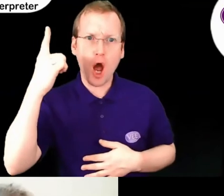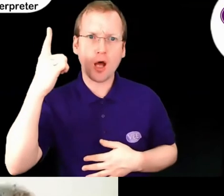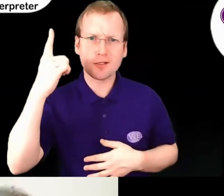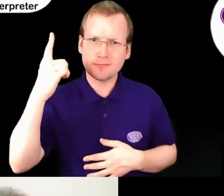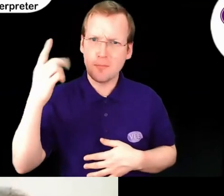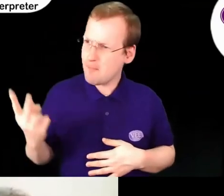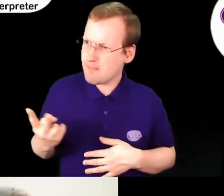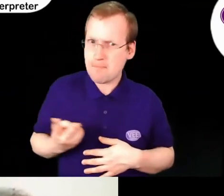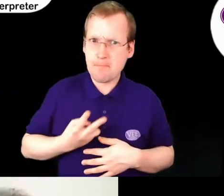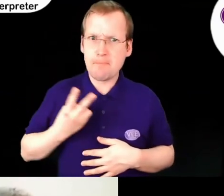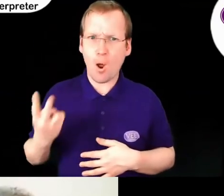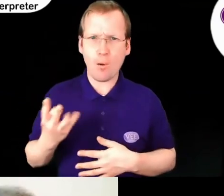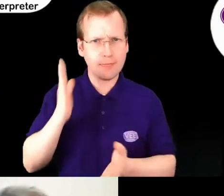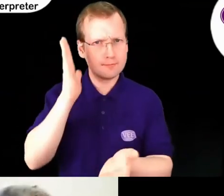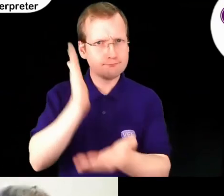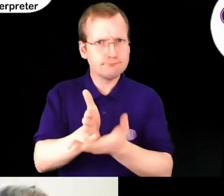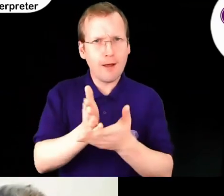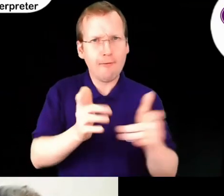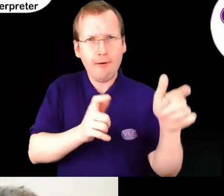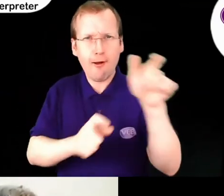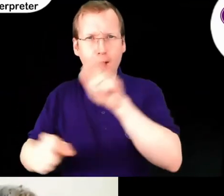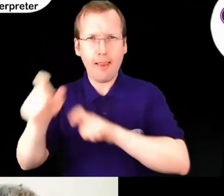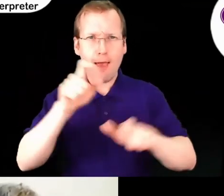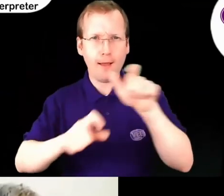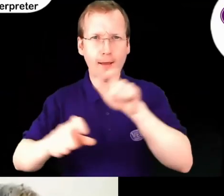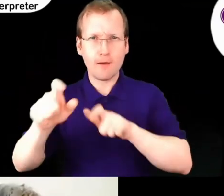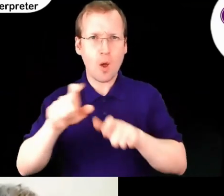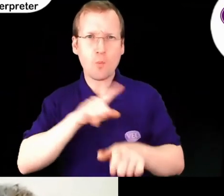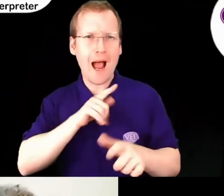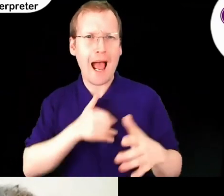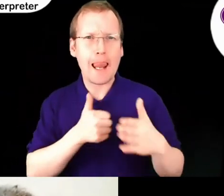and why limit yourself to only one?